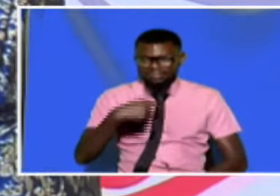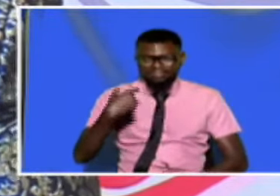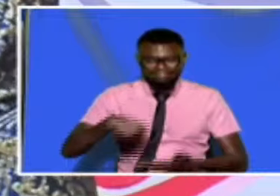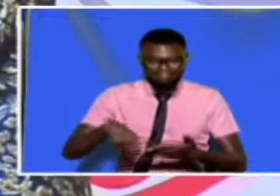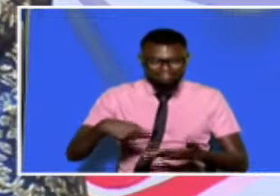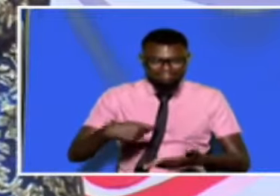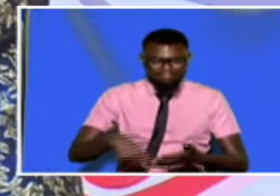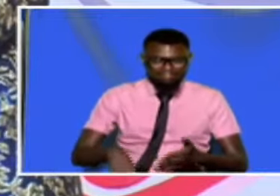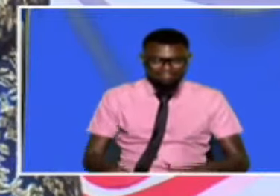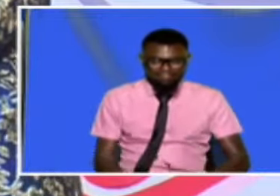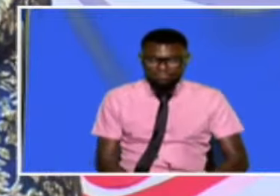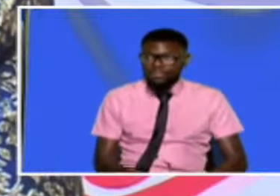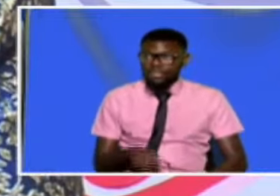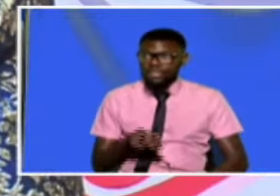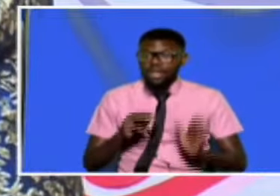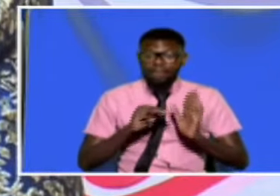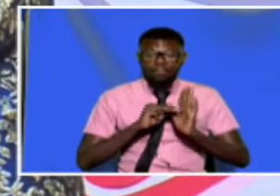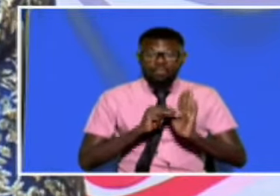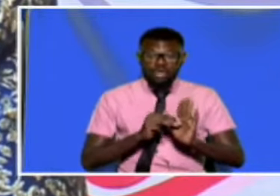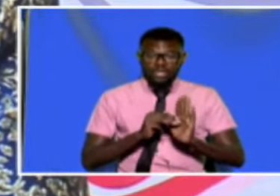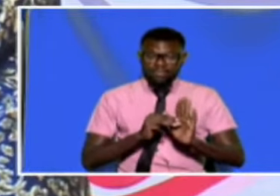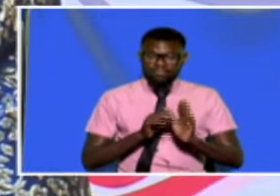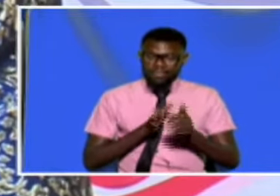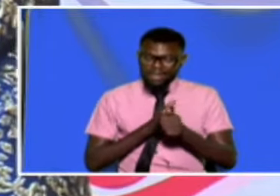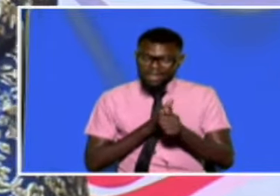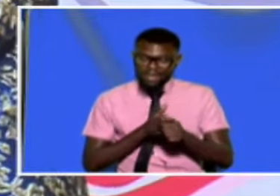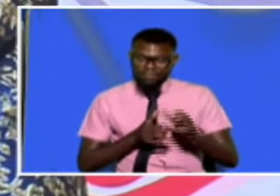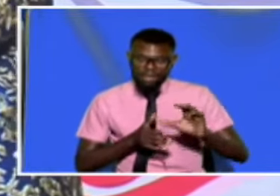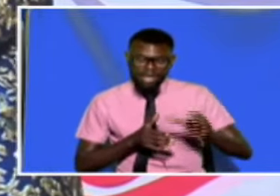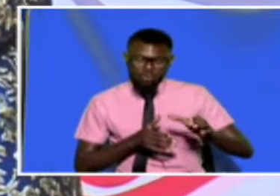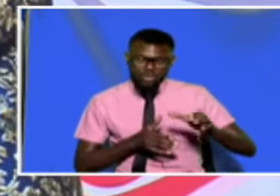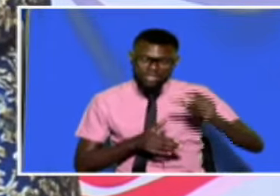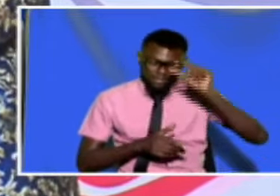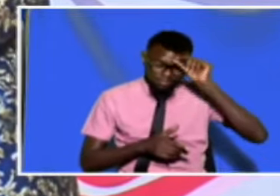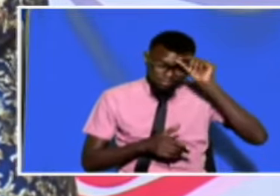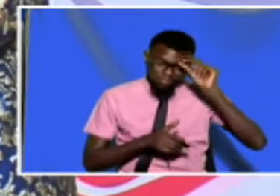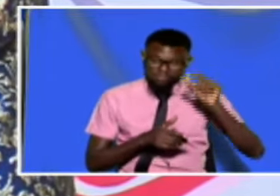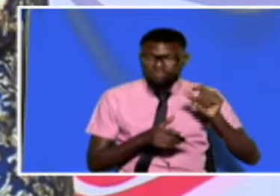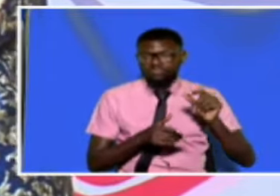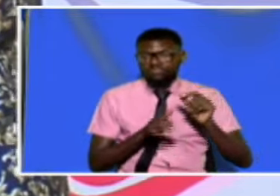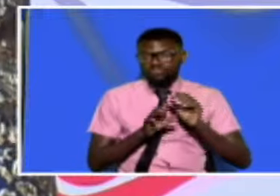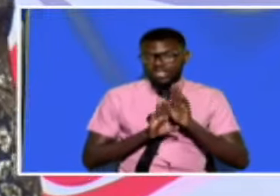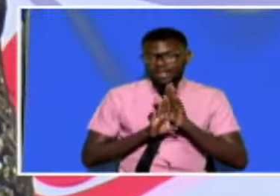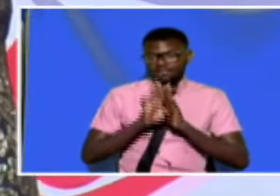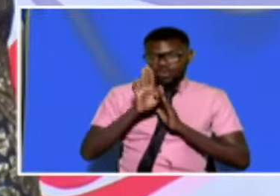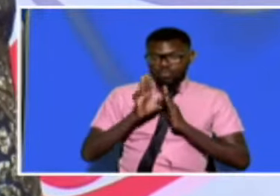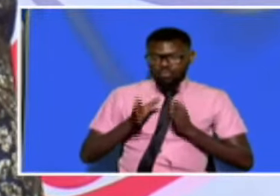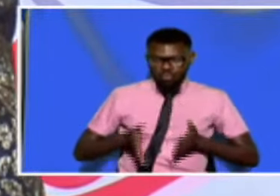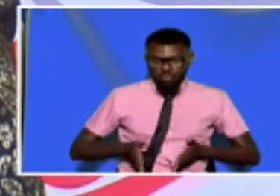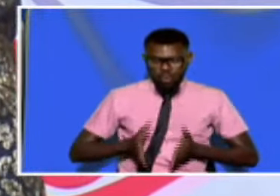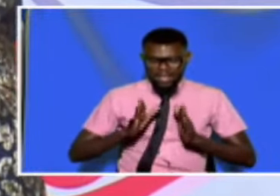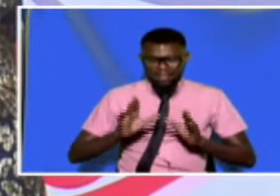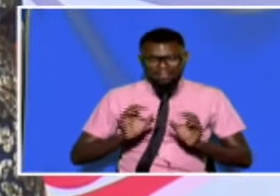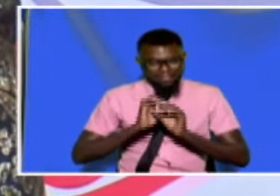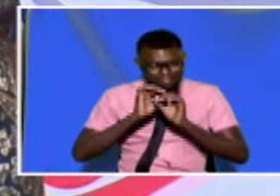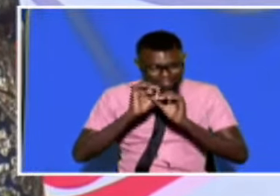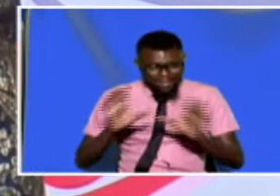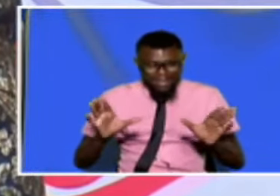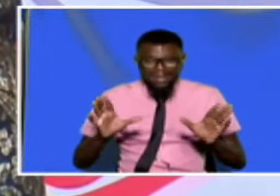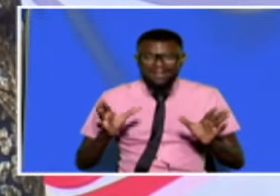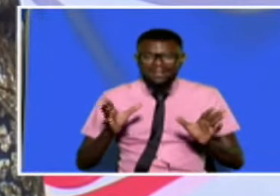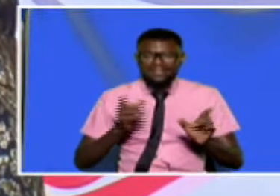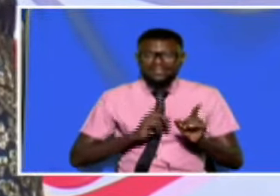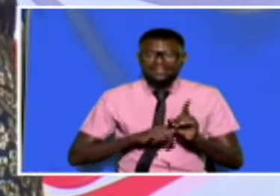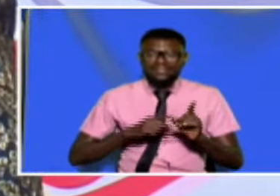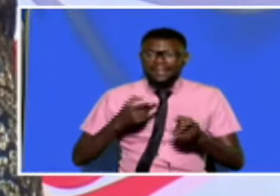This model policy will guide the county governments in developing a transparent and understandable tariffs and pricing